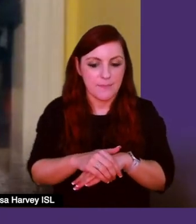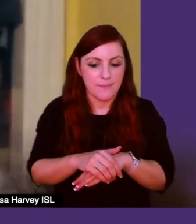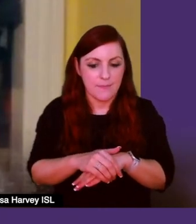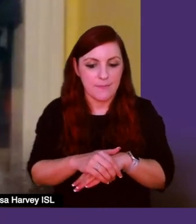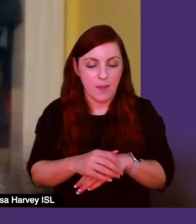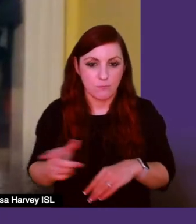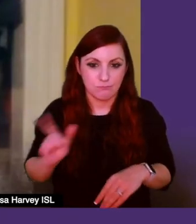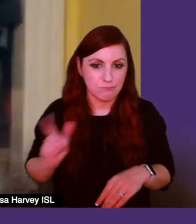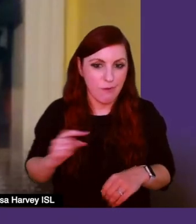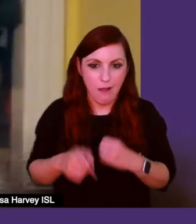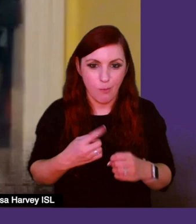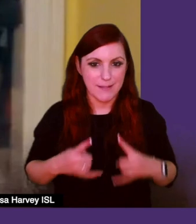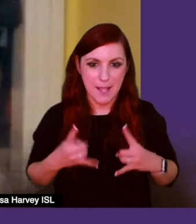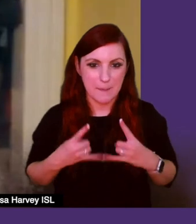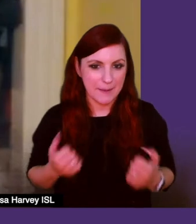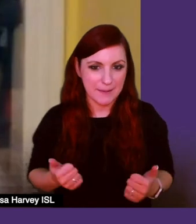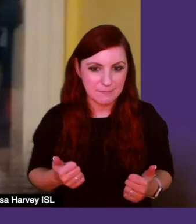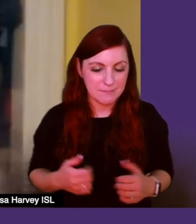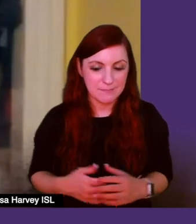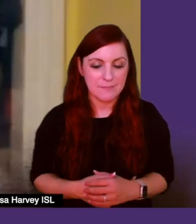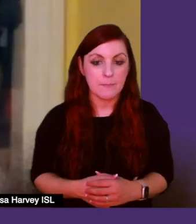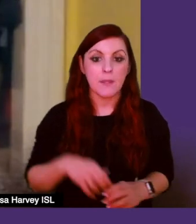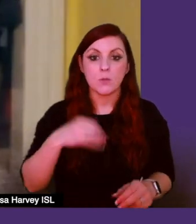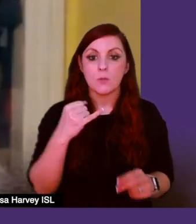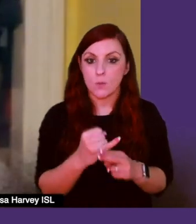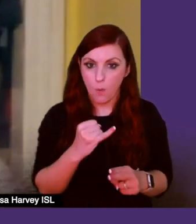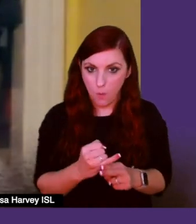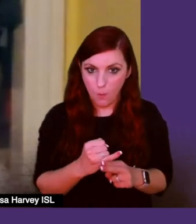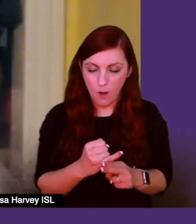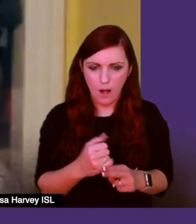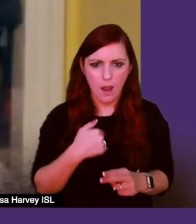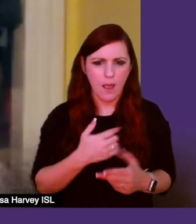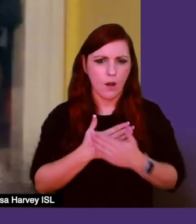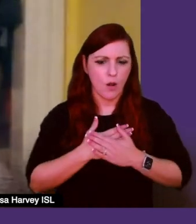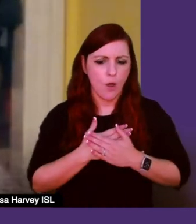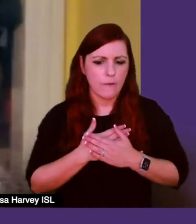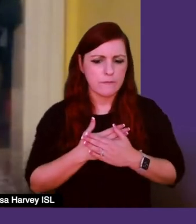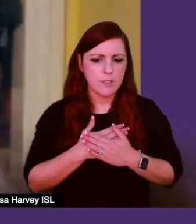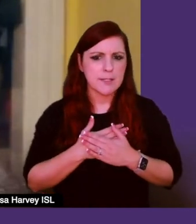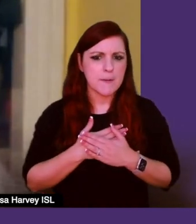We were very happy. At school, I